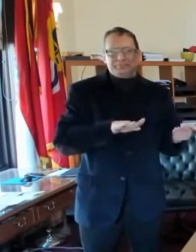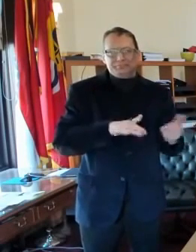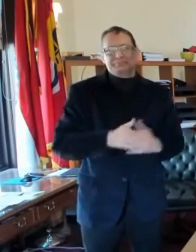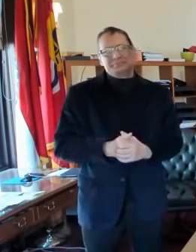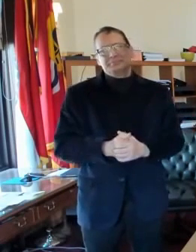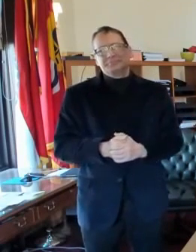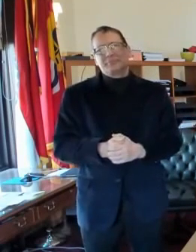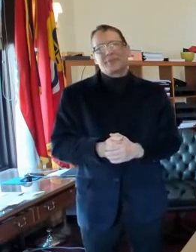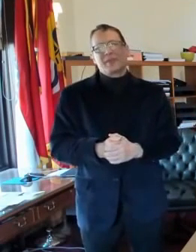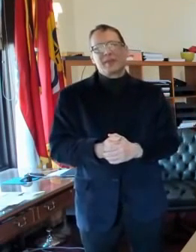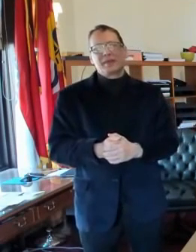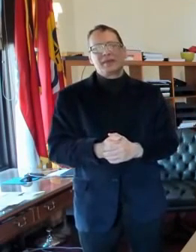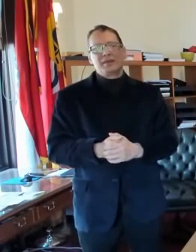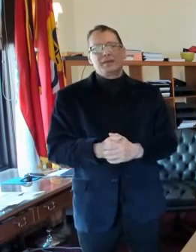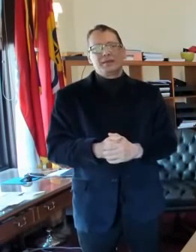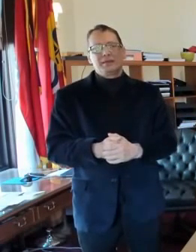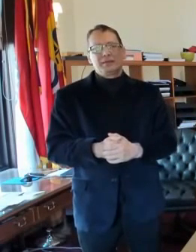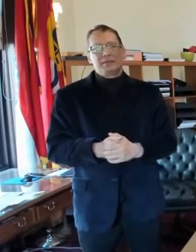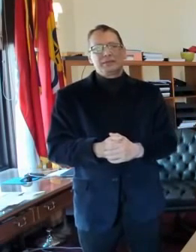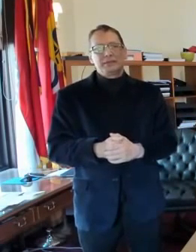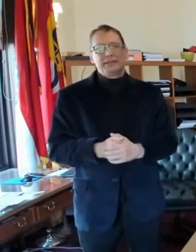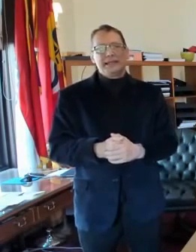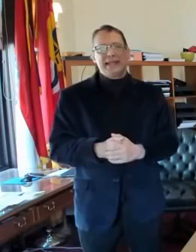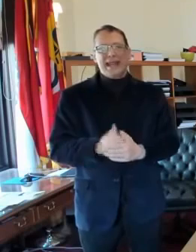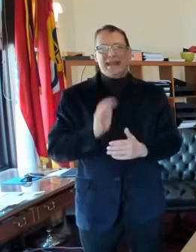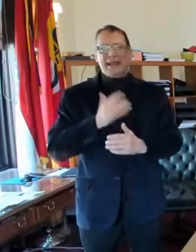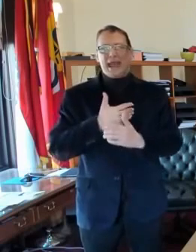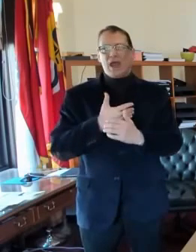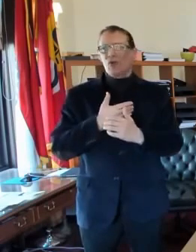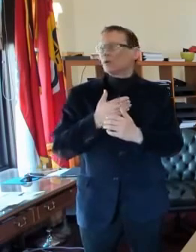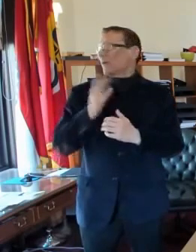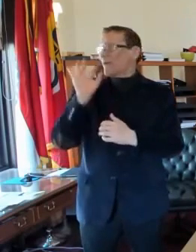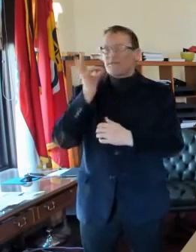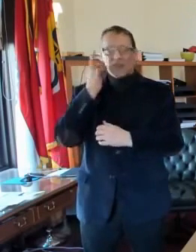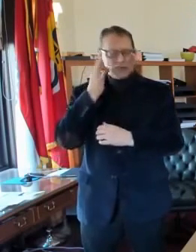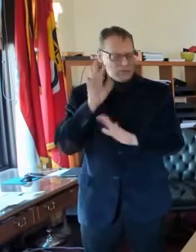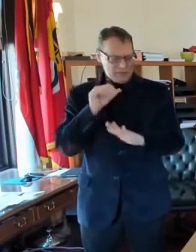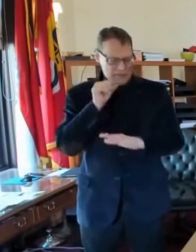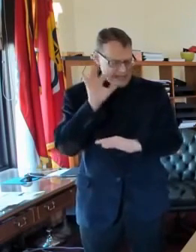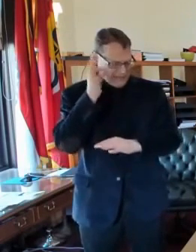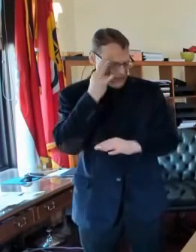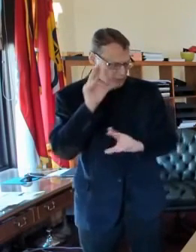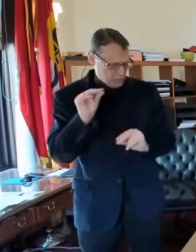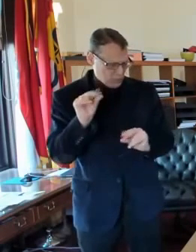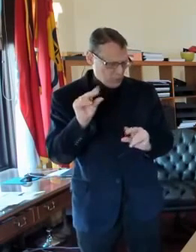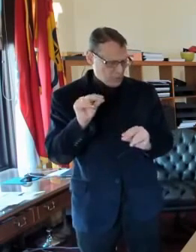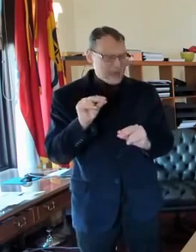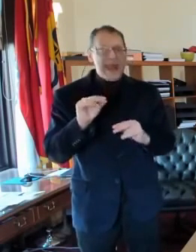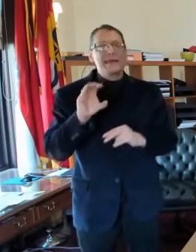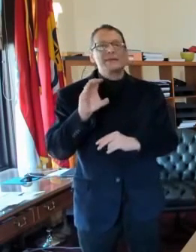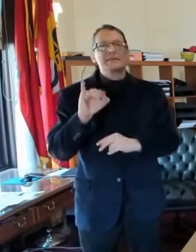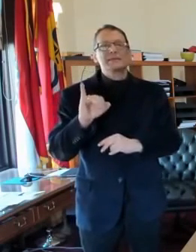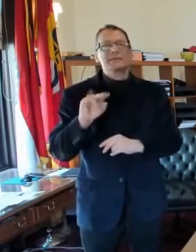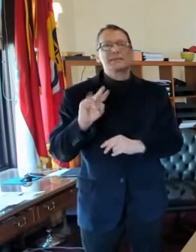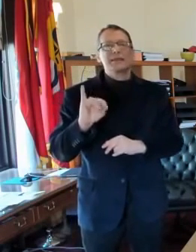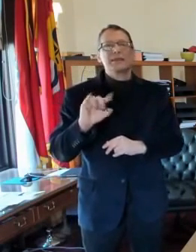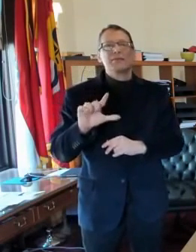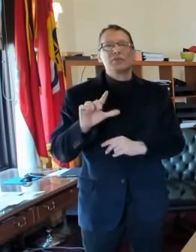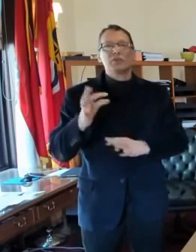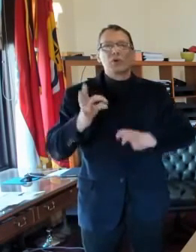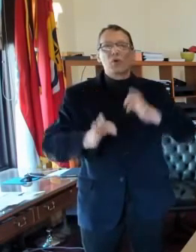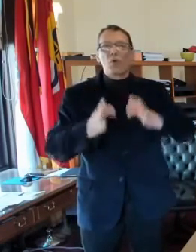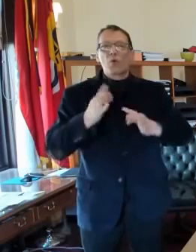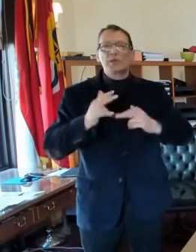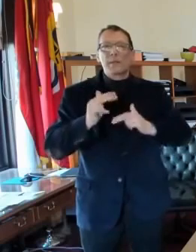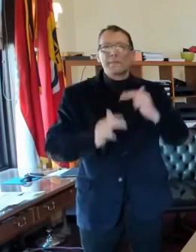And we changed the filters on the federal, on the civil courts building to amber